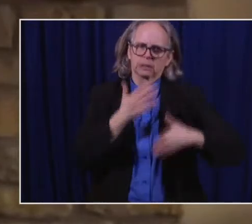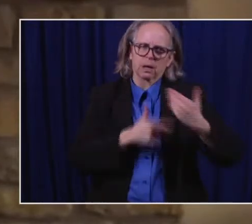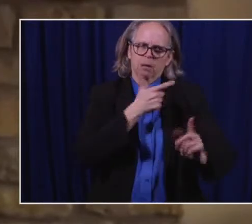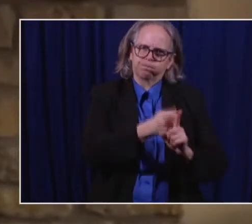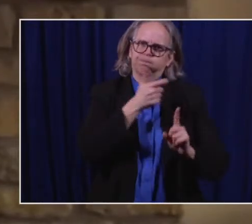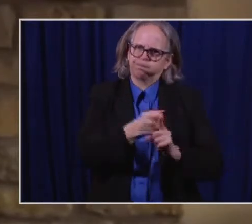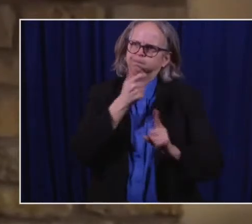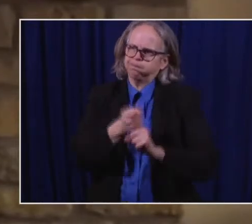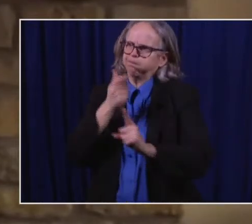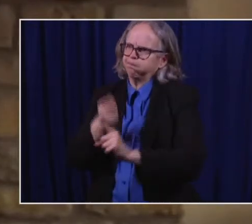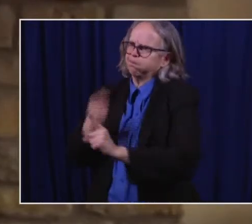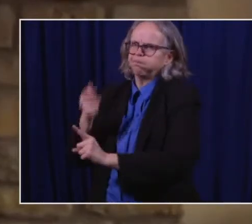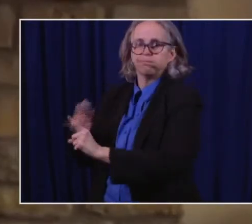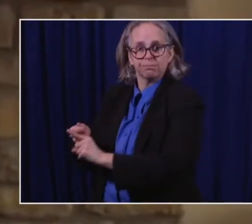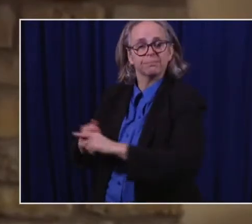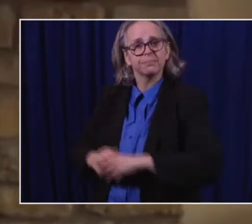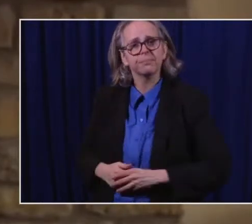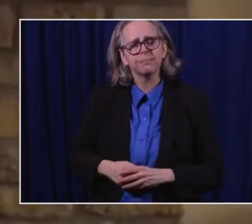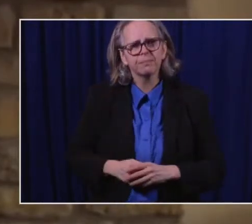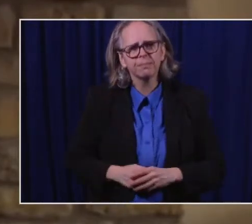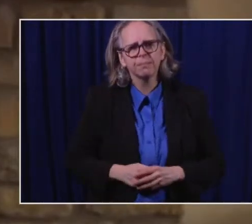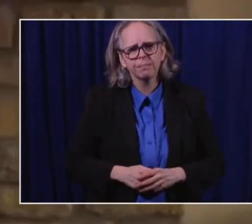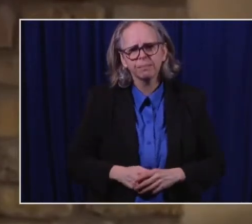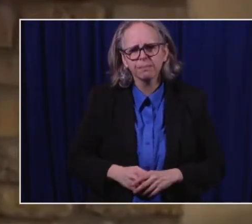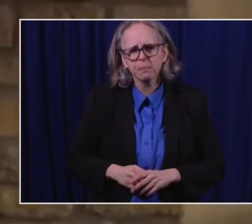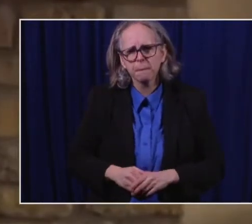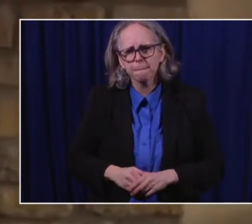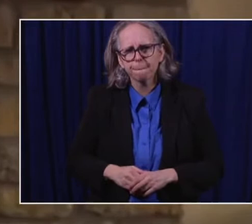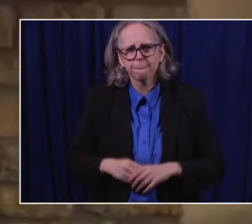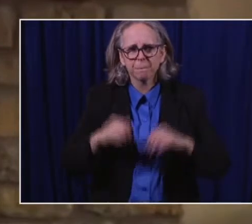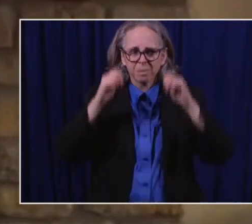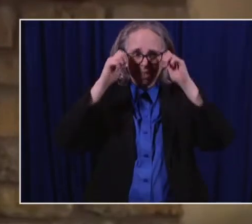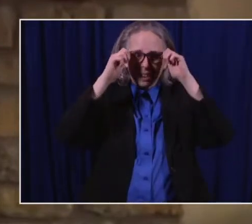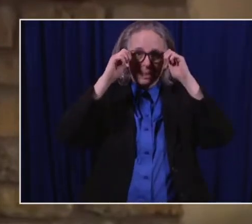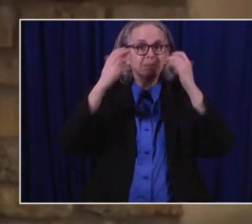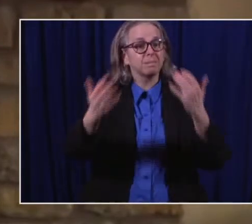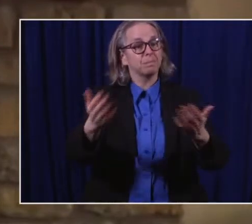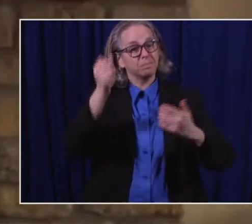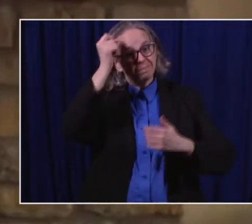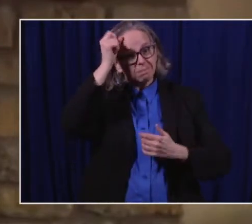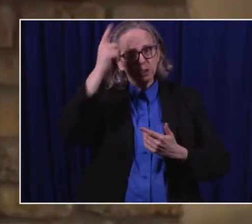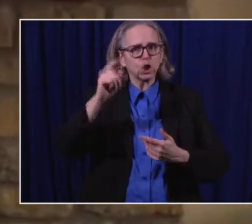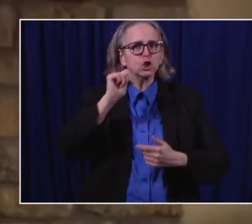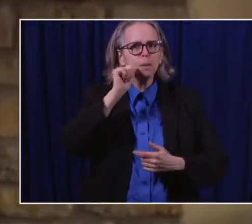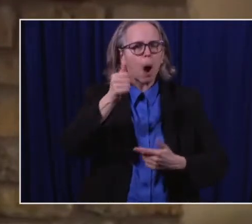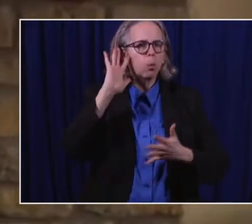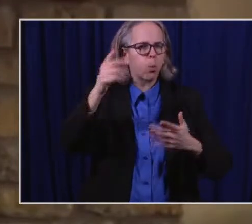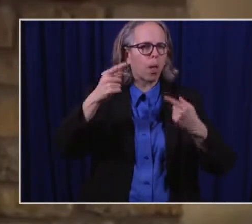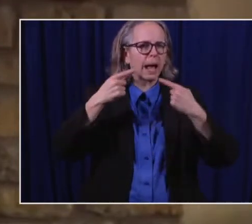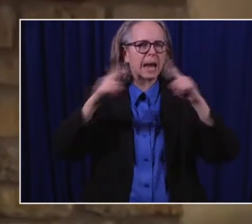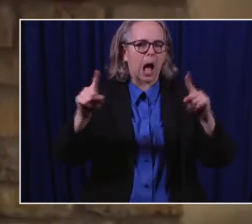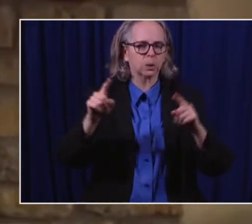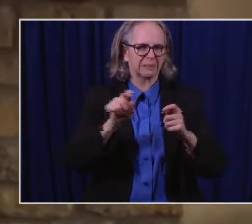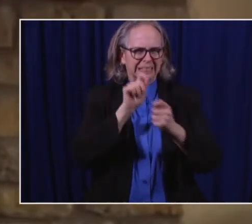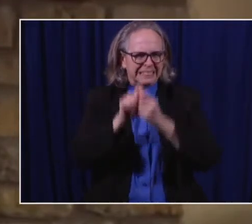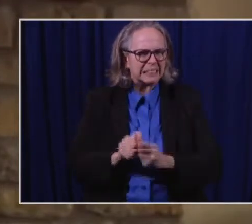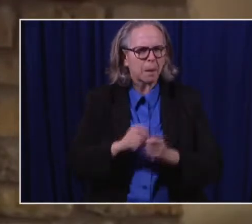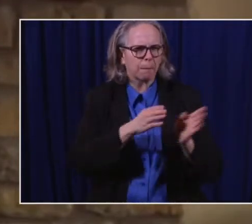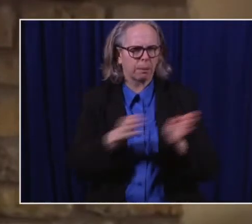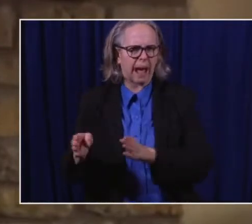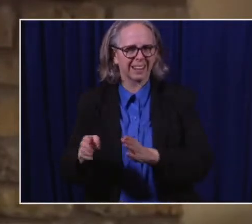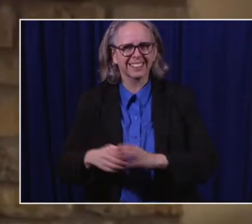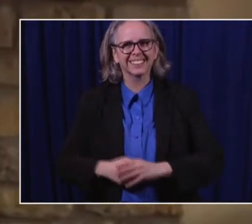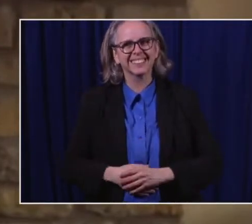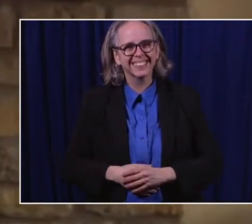The plan that we will be announcing tomorrow has been created with several important factors in mind. I know people have been texting me and